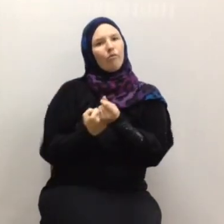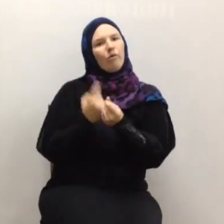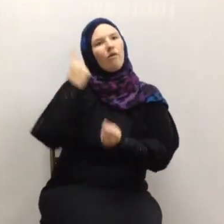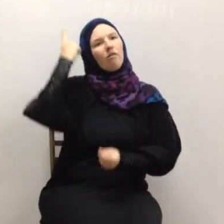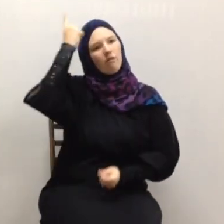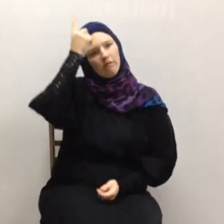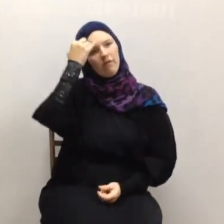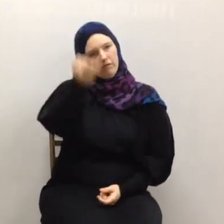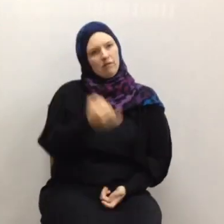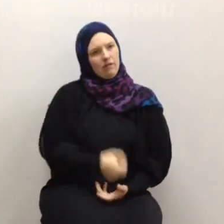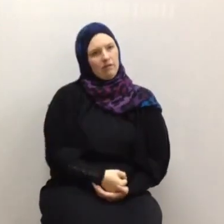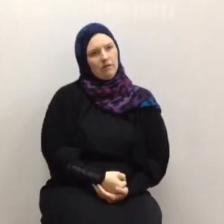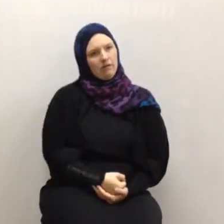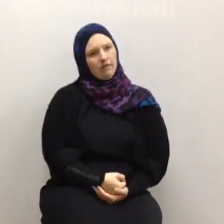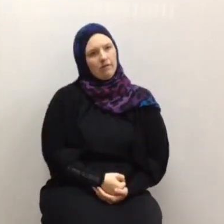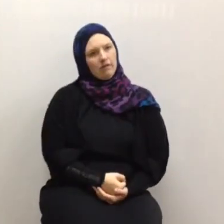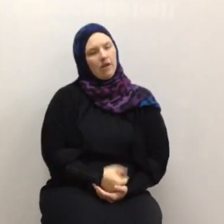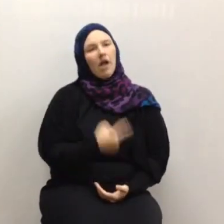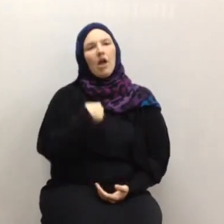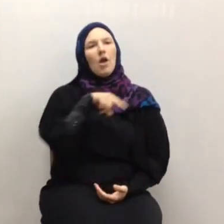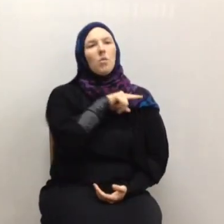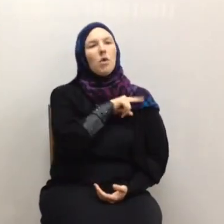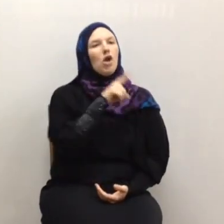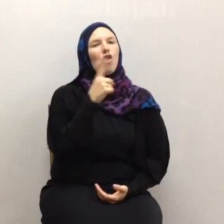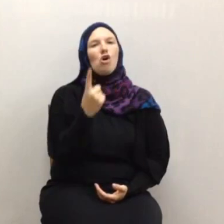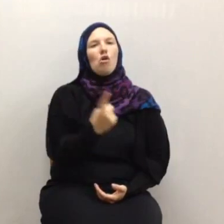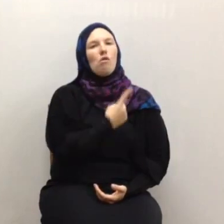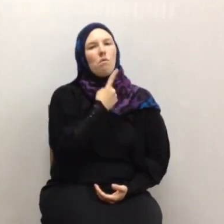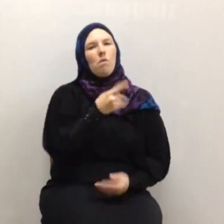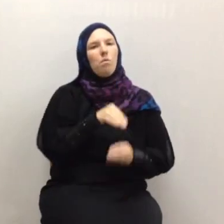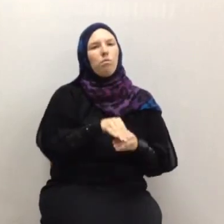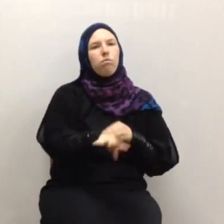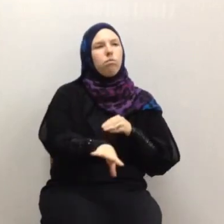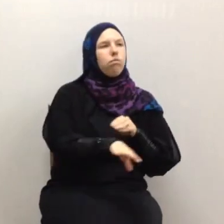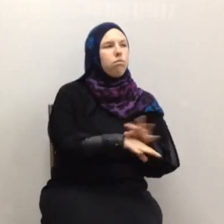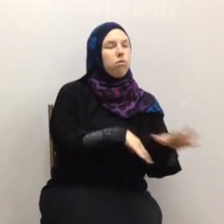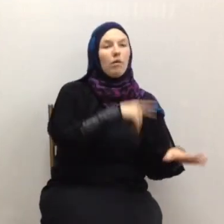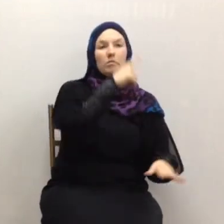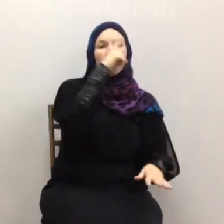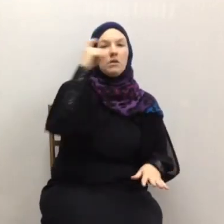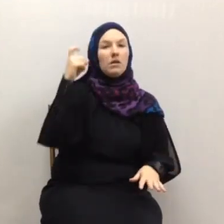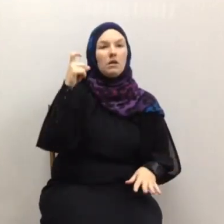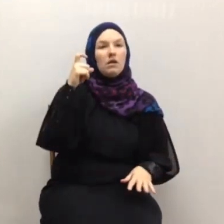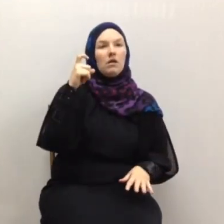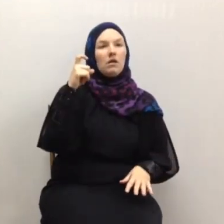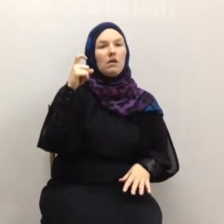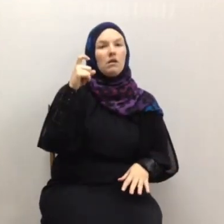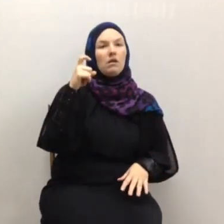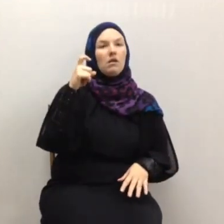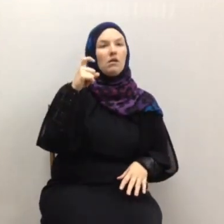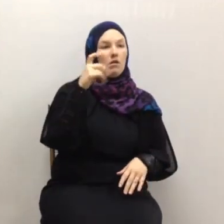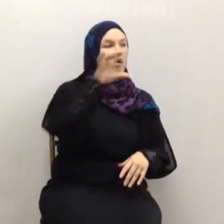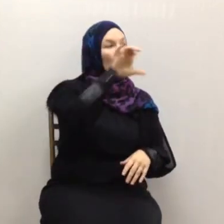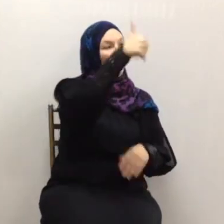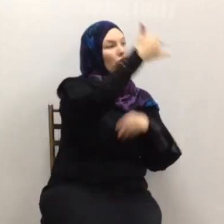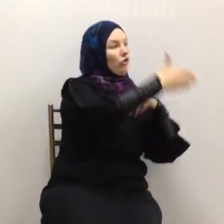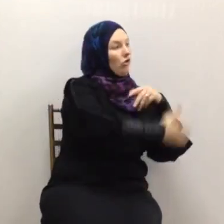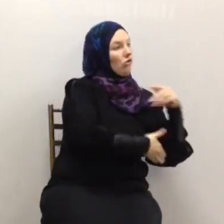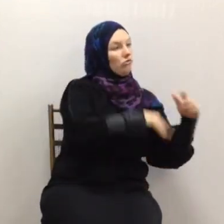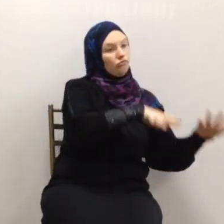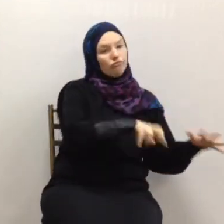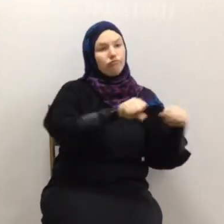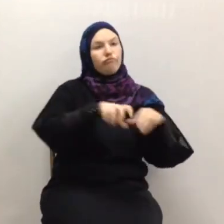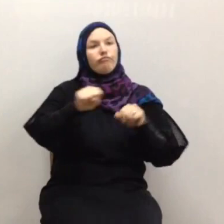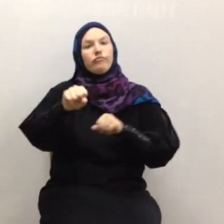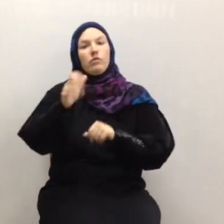cultures, either because of colonialism or enculturation or interaction with